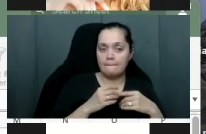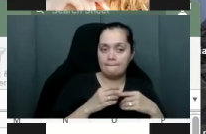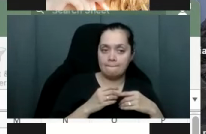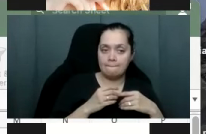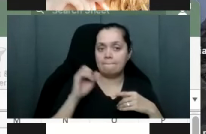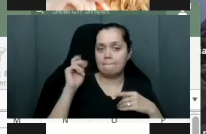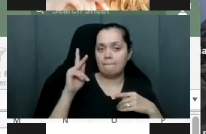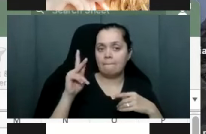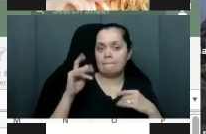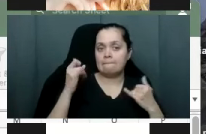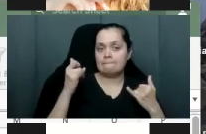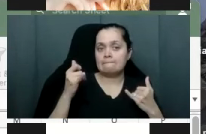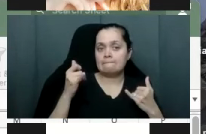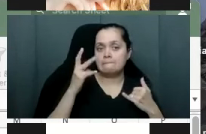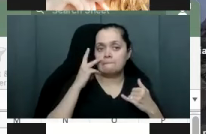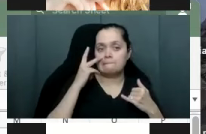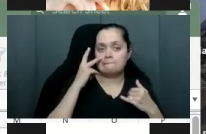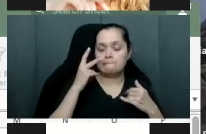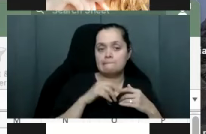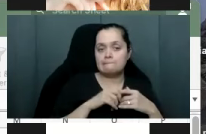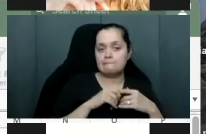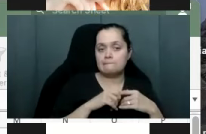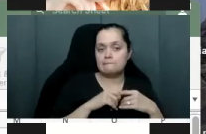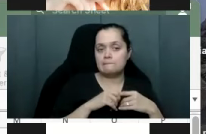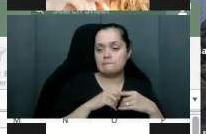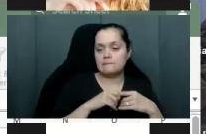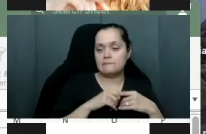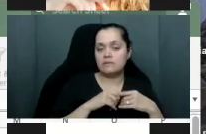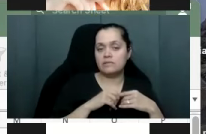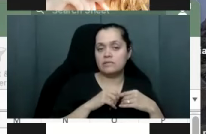All right, let's see if